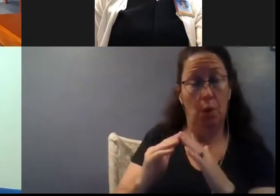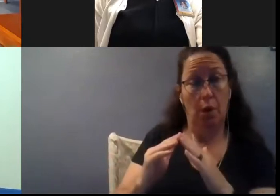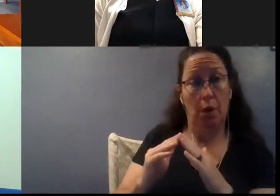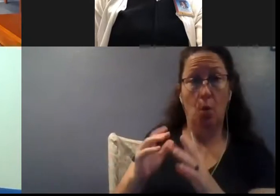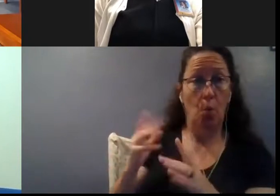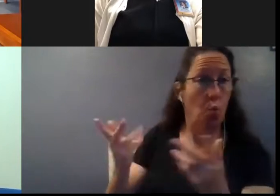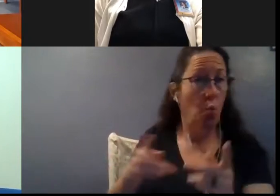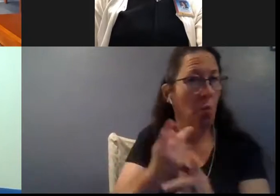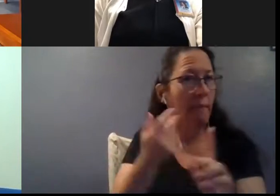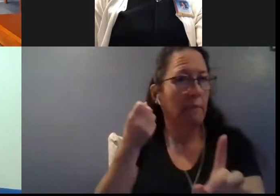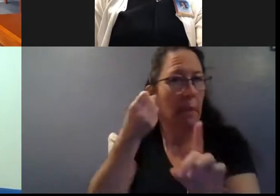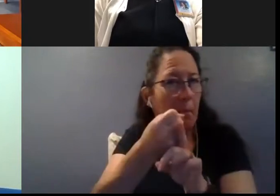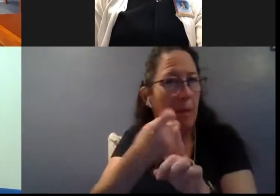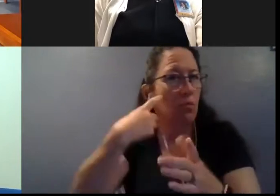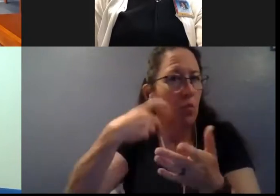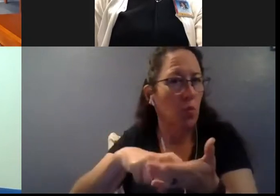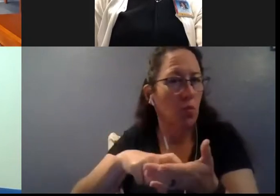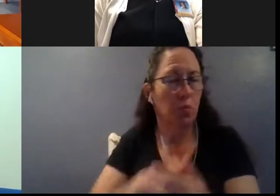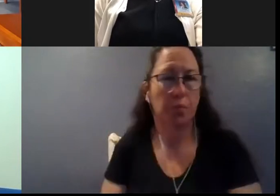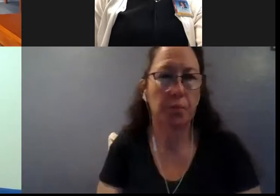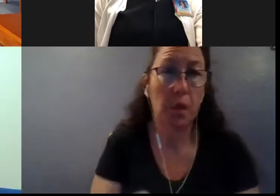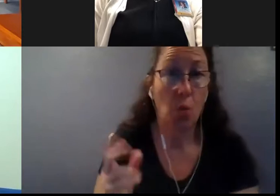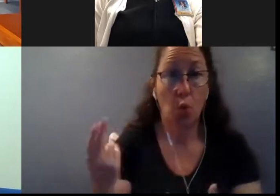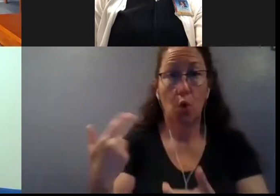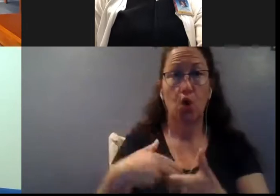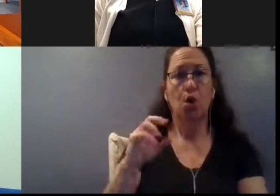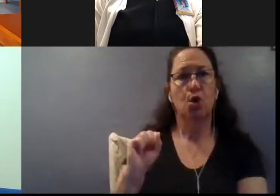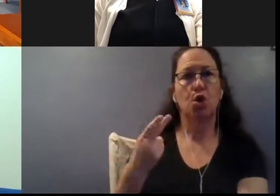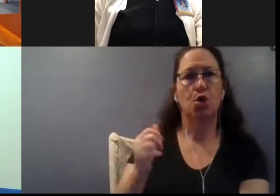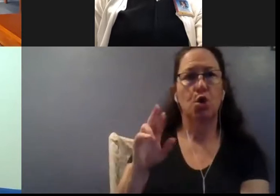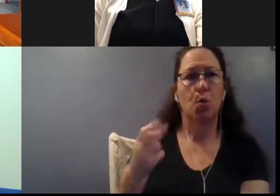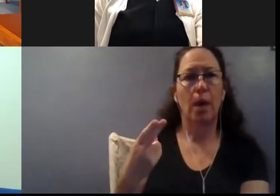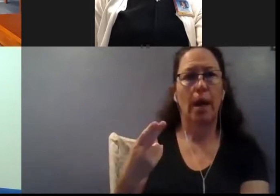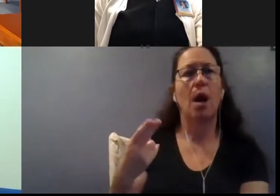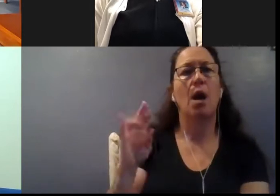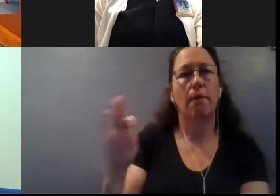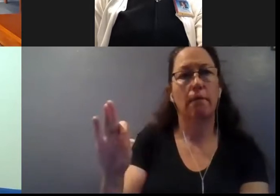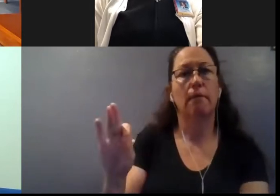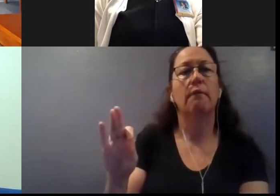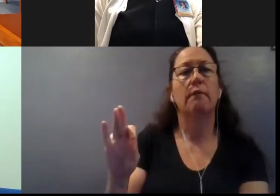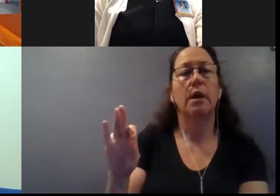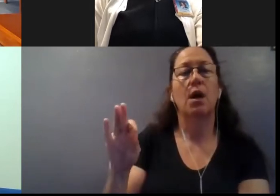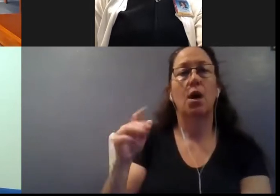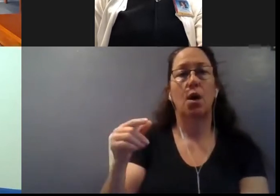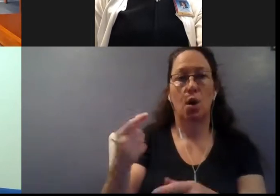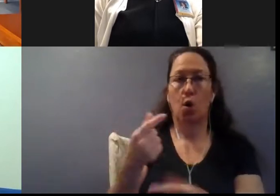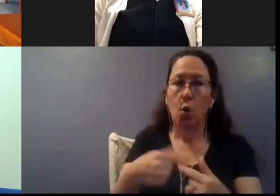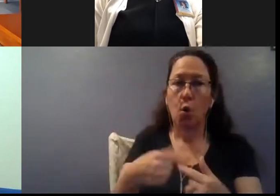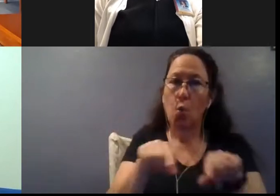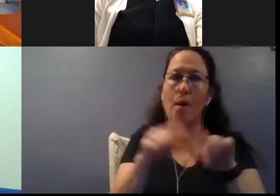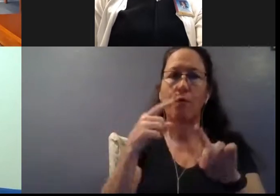they are seeing on the front lines. We're joined by Sharae Huff, Director of Quality for Community